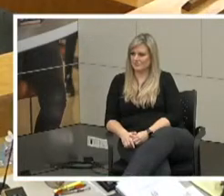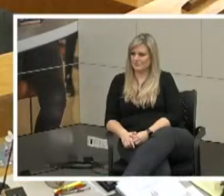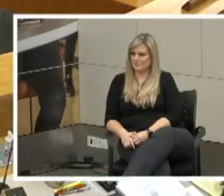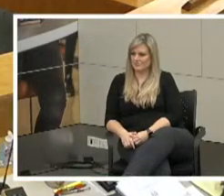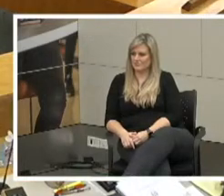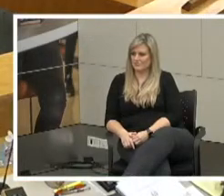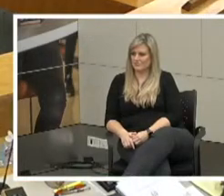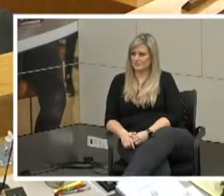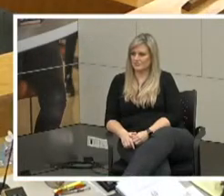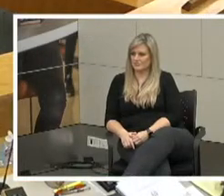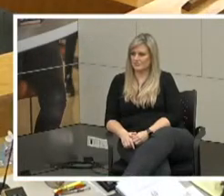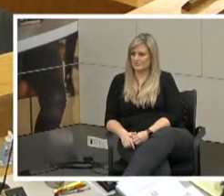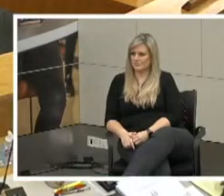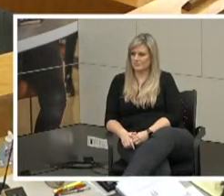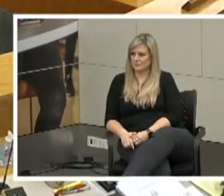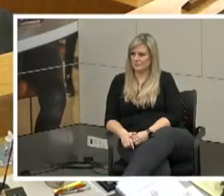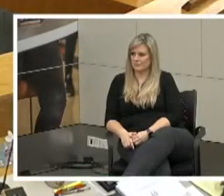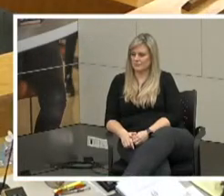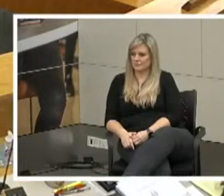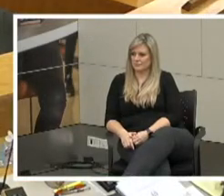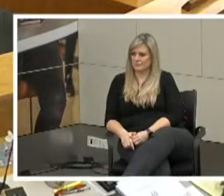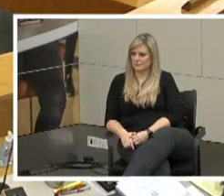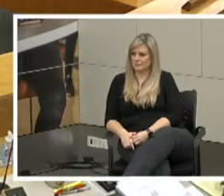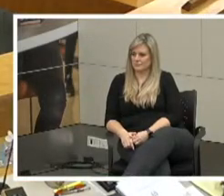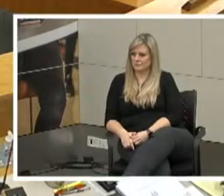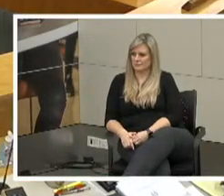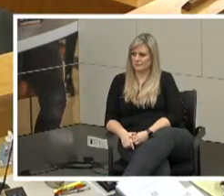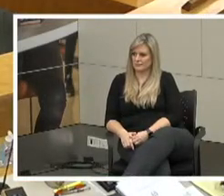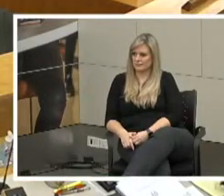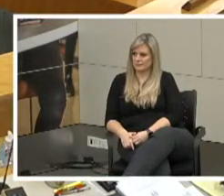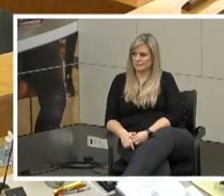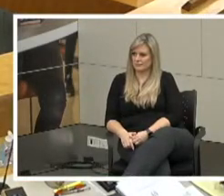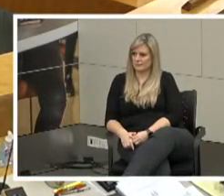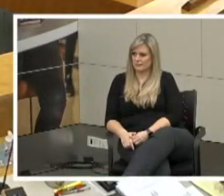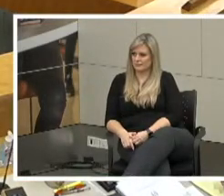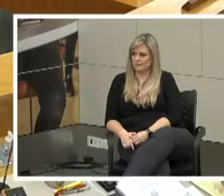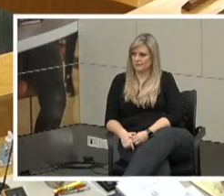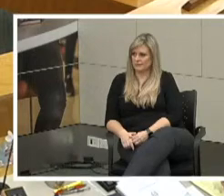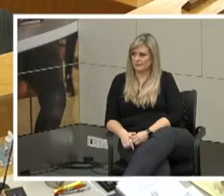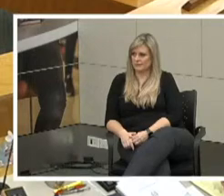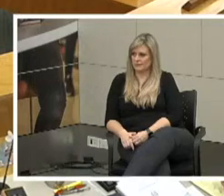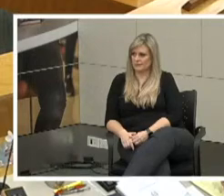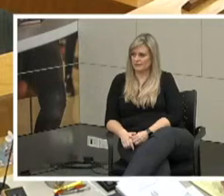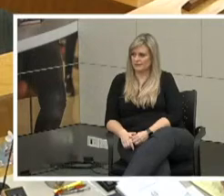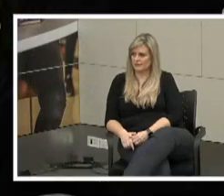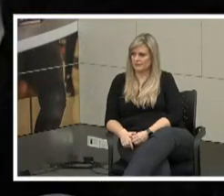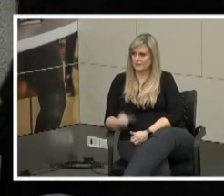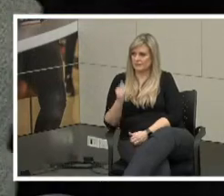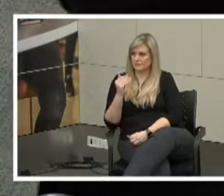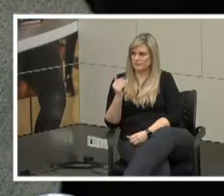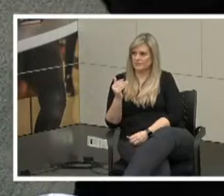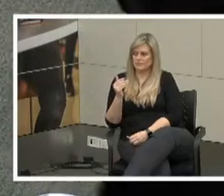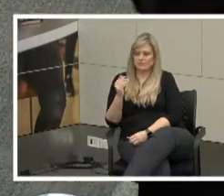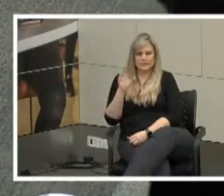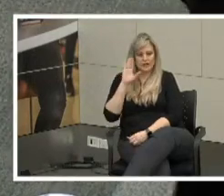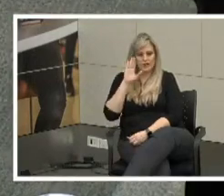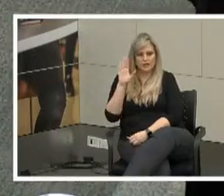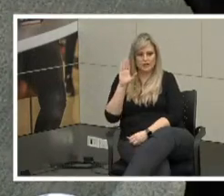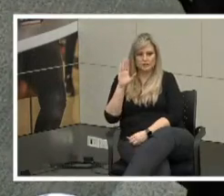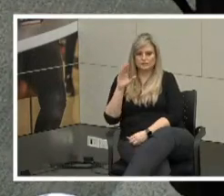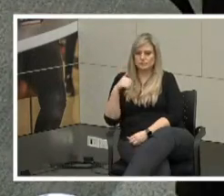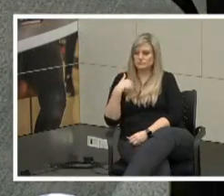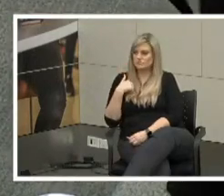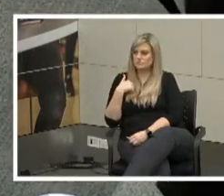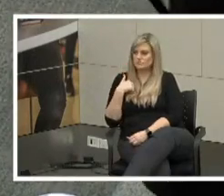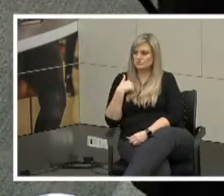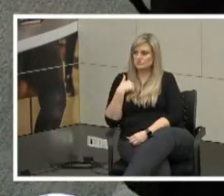okay are you Chey afani come on yes sir please go ahead hello um I am Che